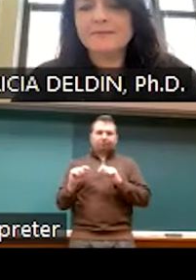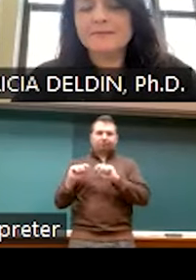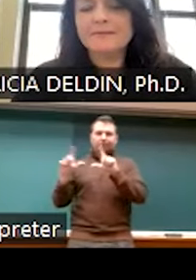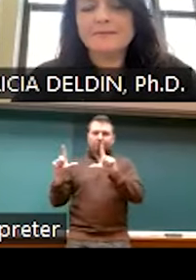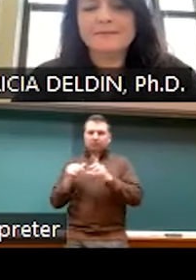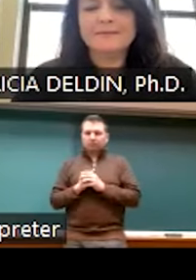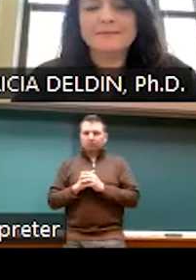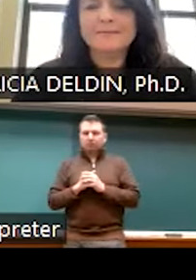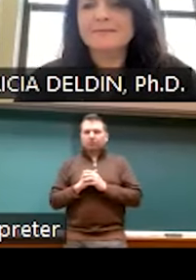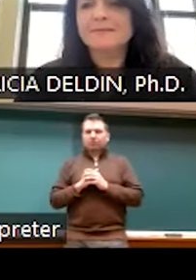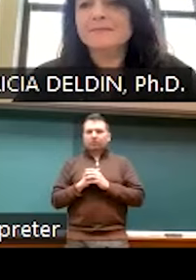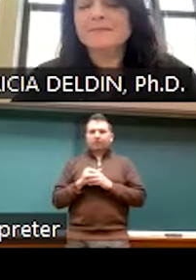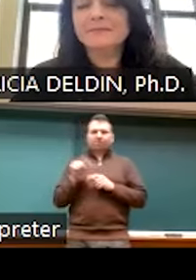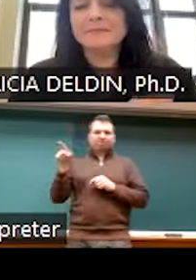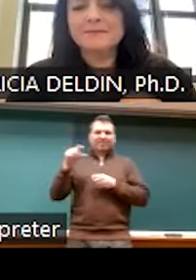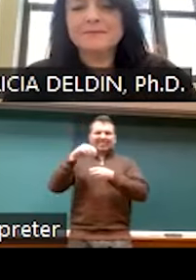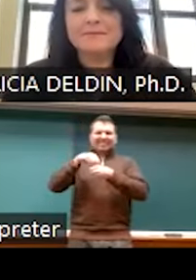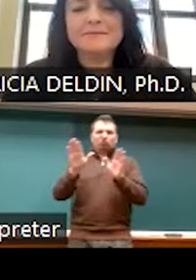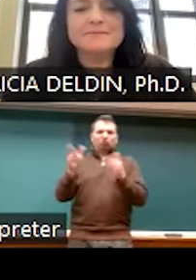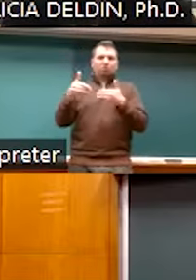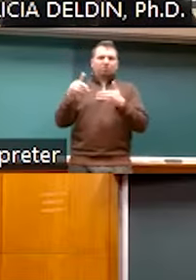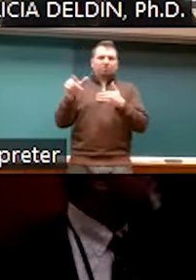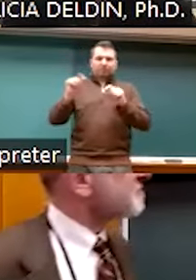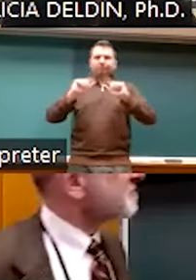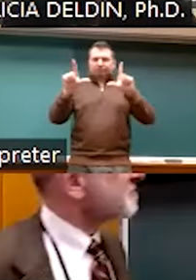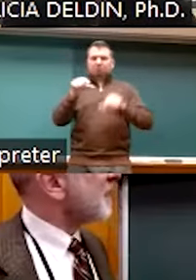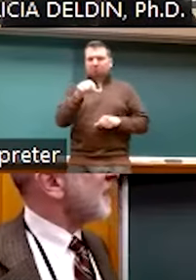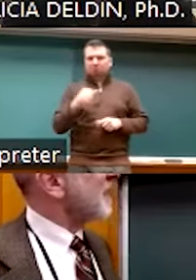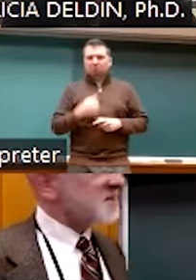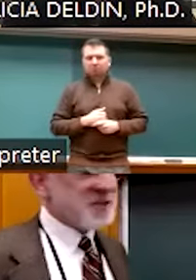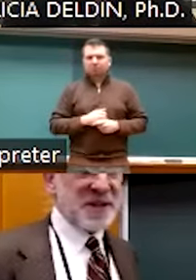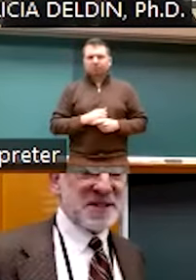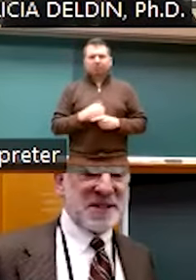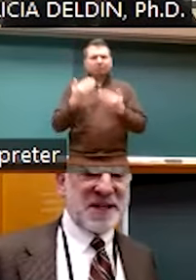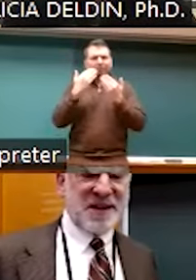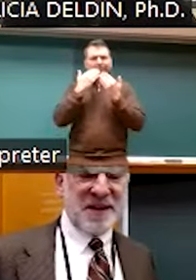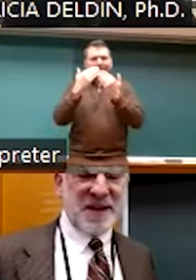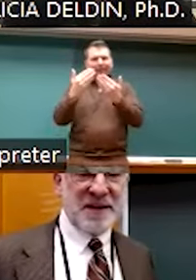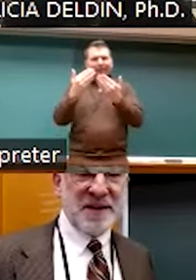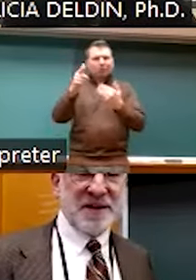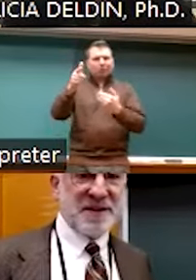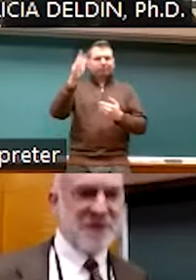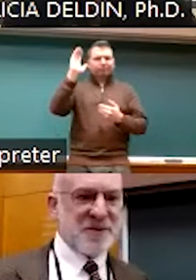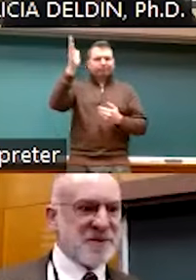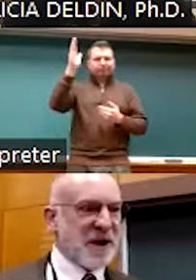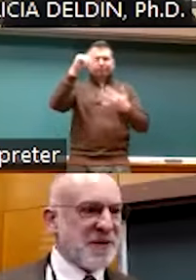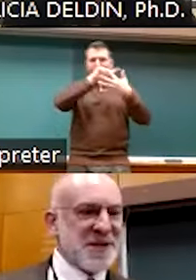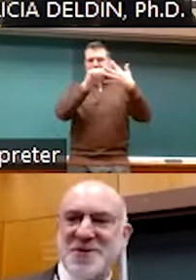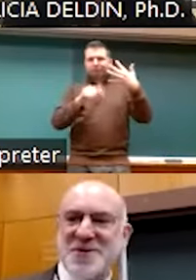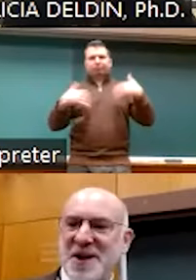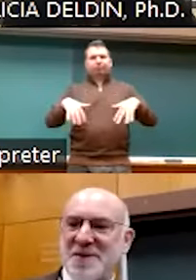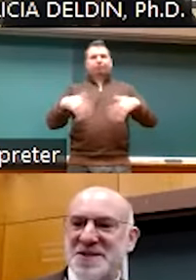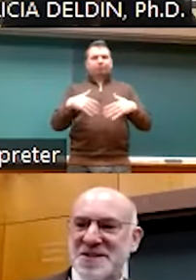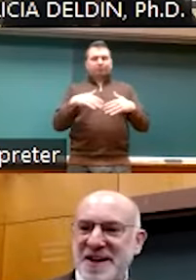Well, thank you, Patty. First of all, that was great. And it's great to see how things